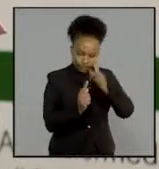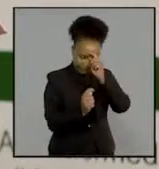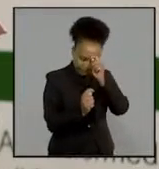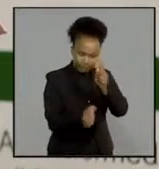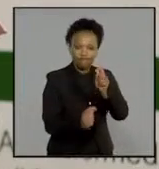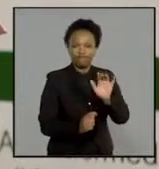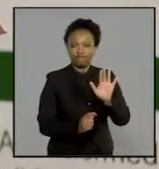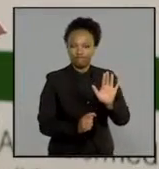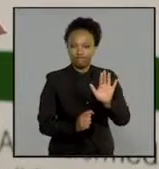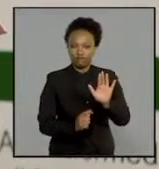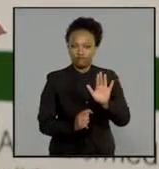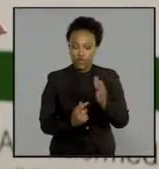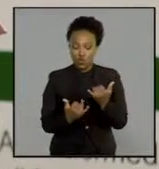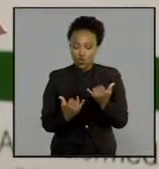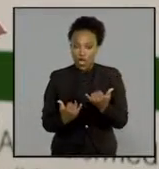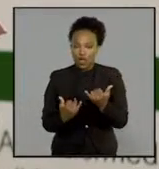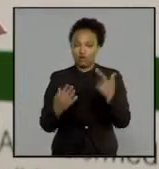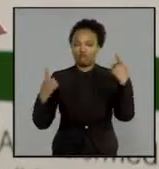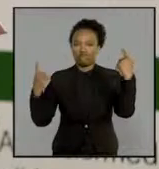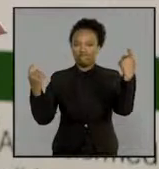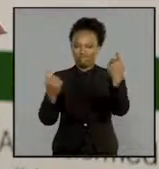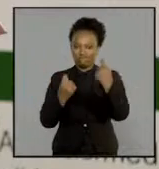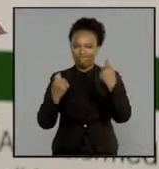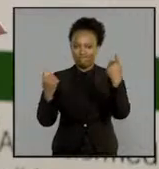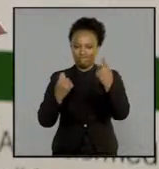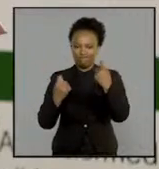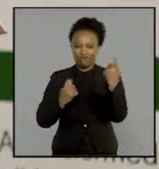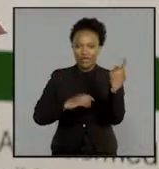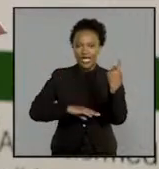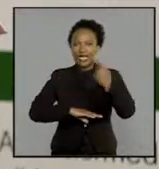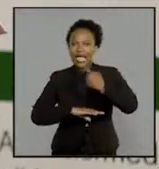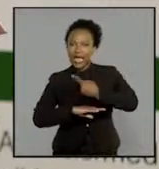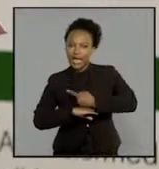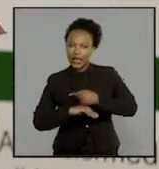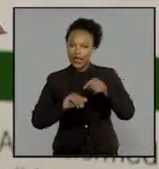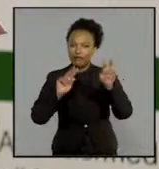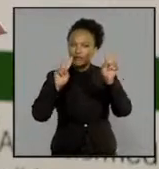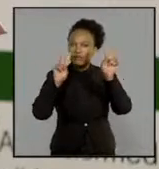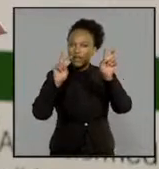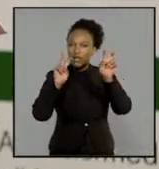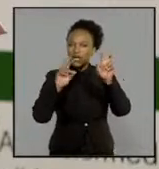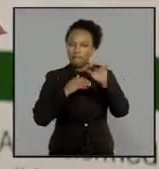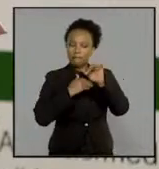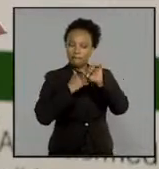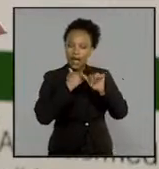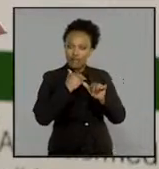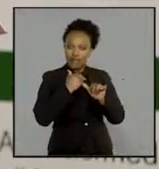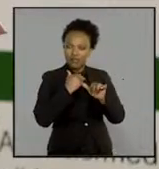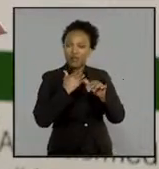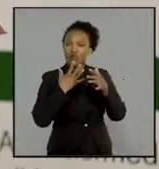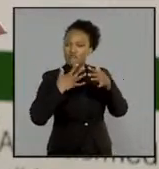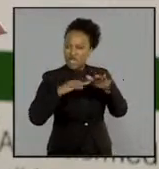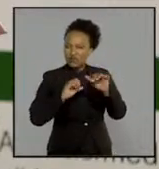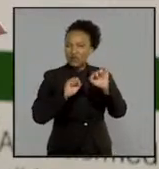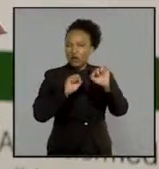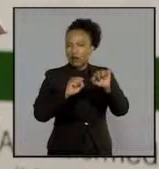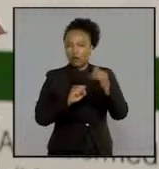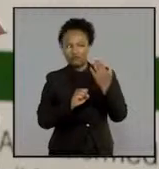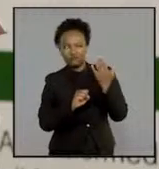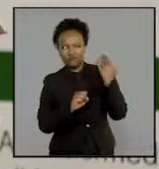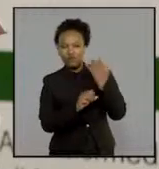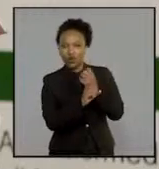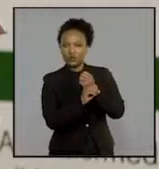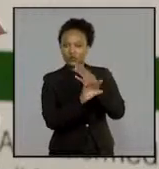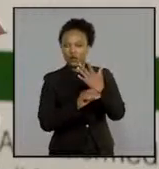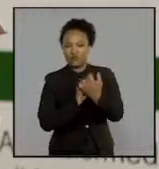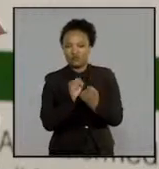and development. We commemorate this important day end month under the theme which we had